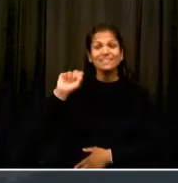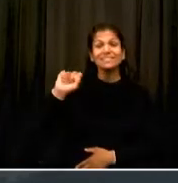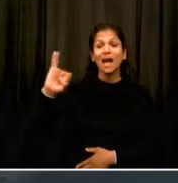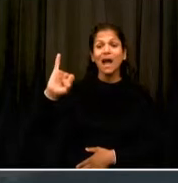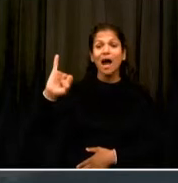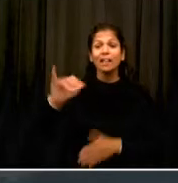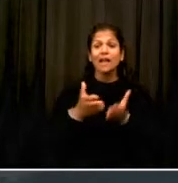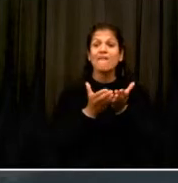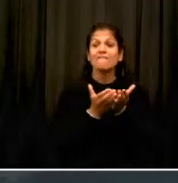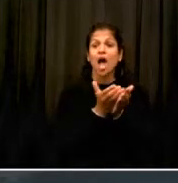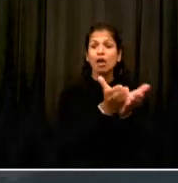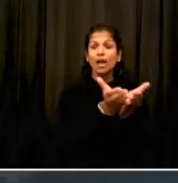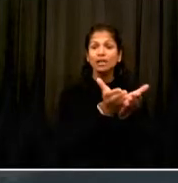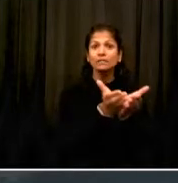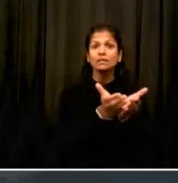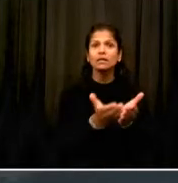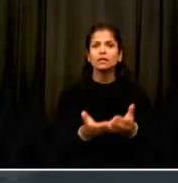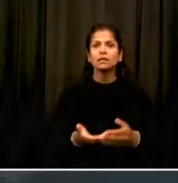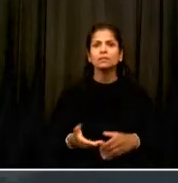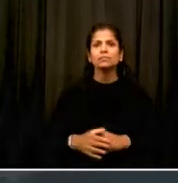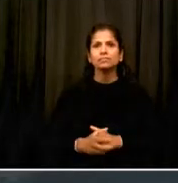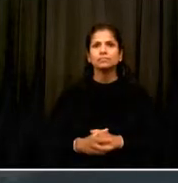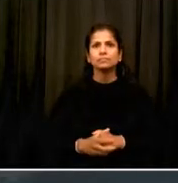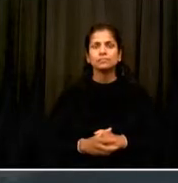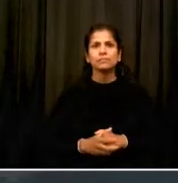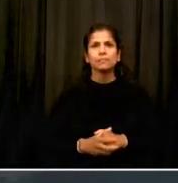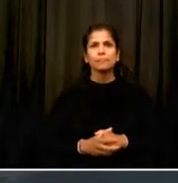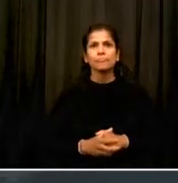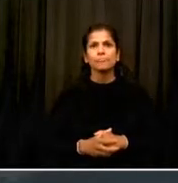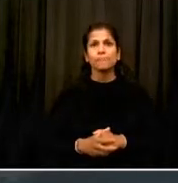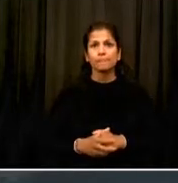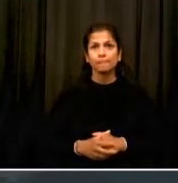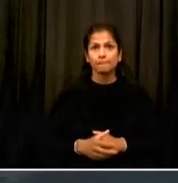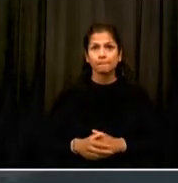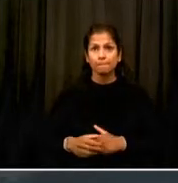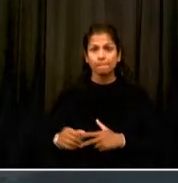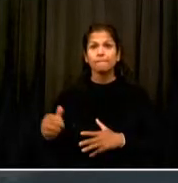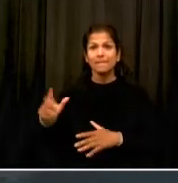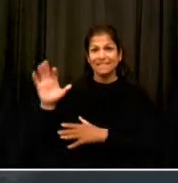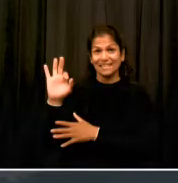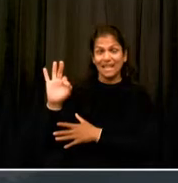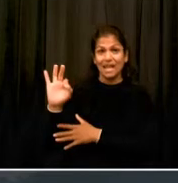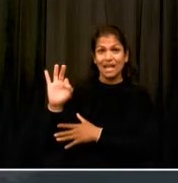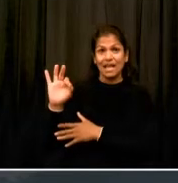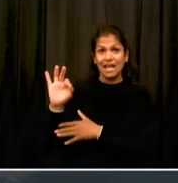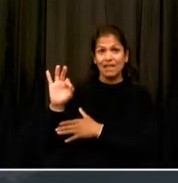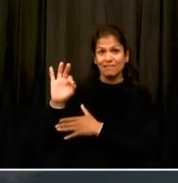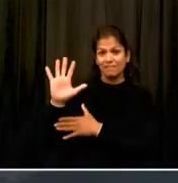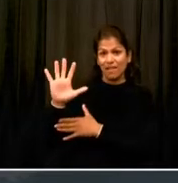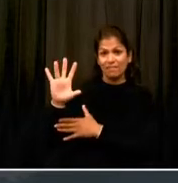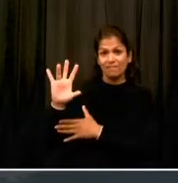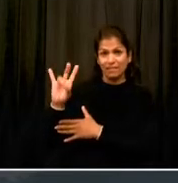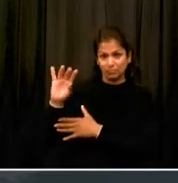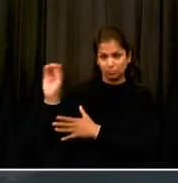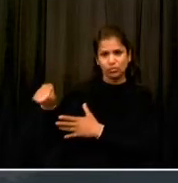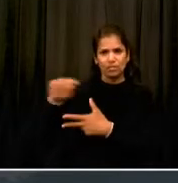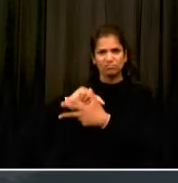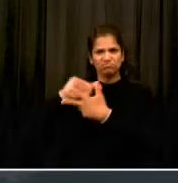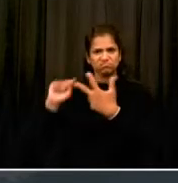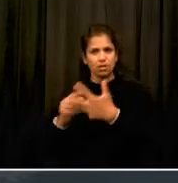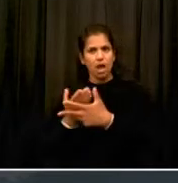bus ridership, which is so important in this city, that was actually ahead of subway ridership. Traditionally, subways, obviously, a lot more people